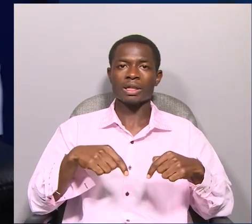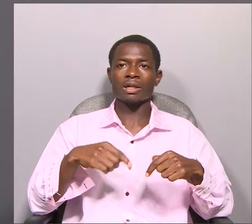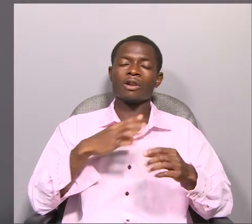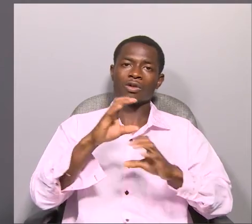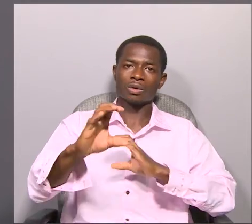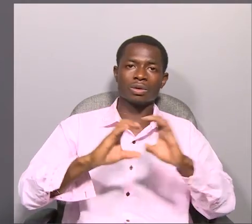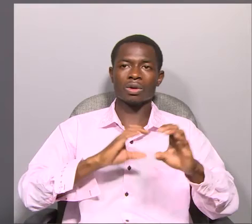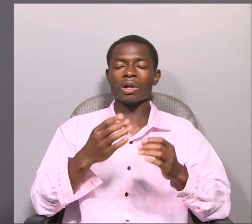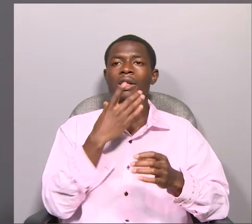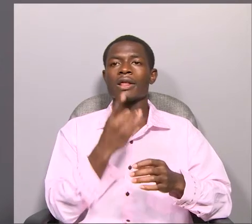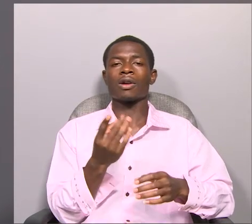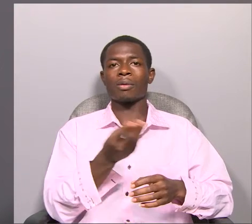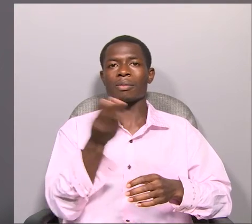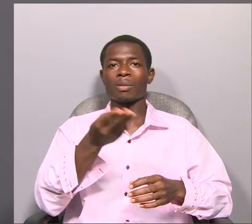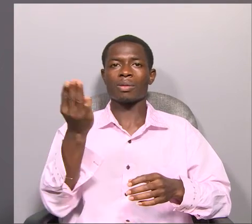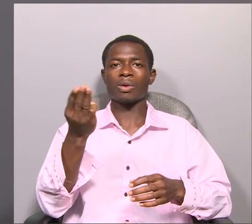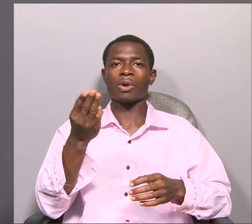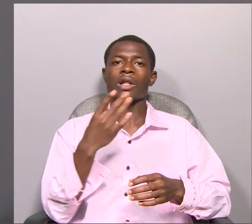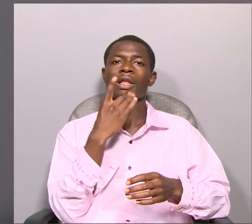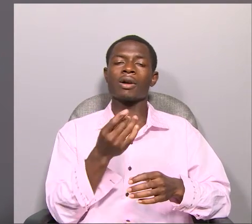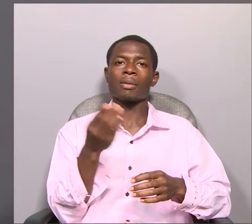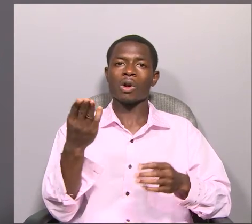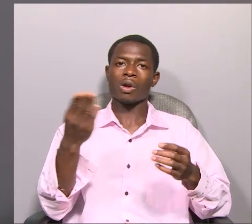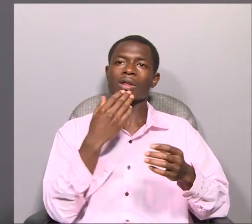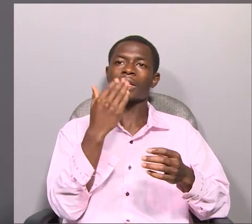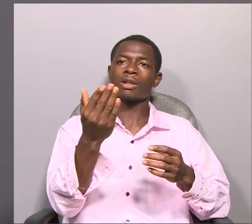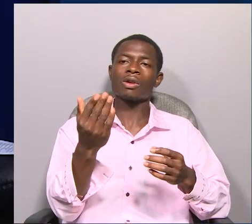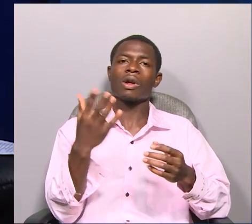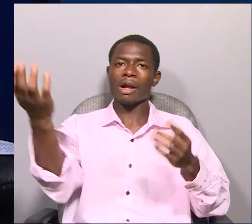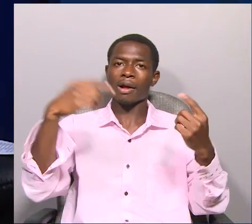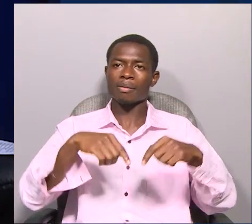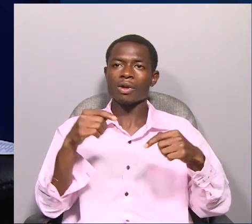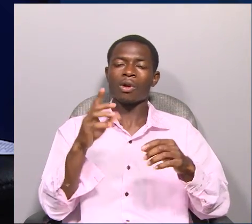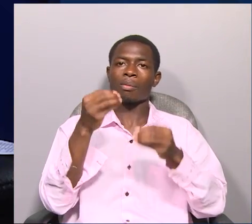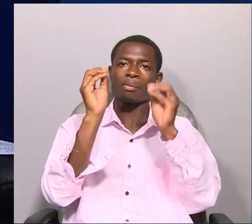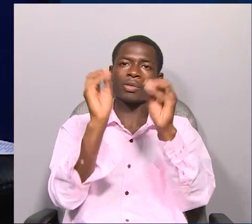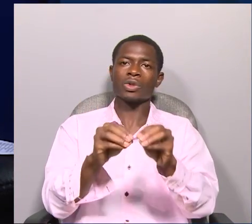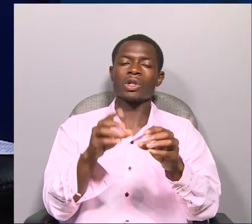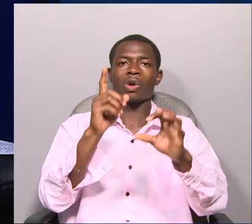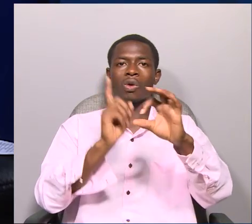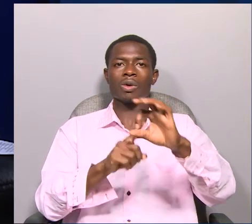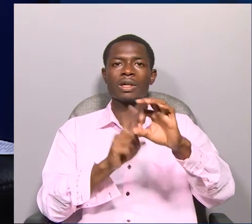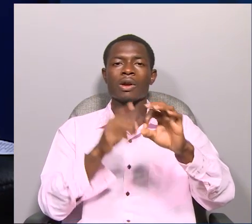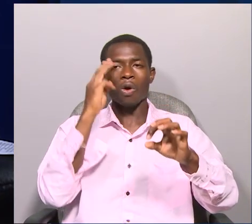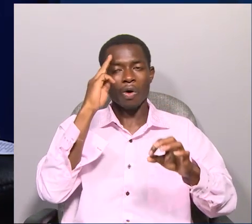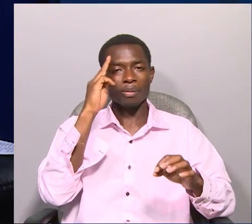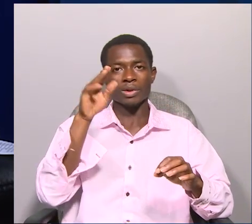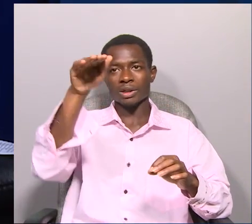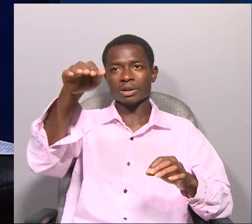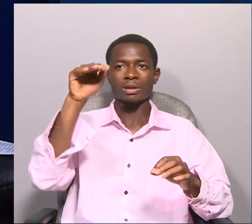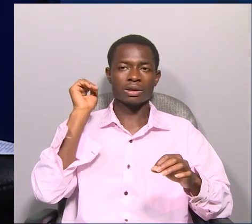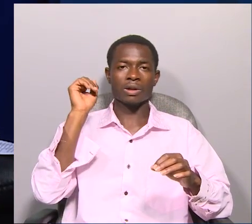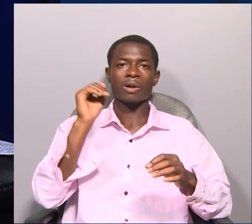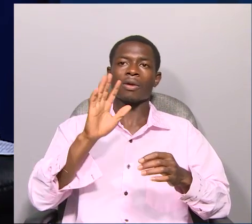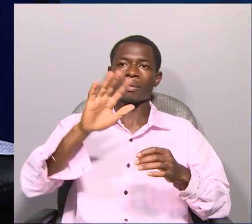and interacting with our young people. I must also thank the young people who came here as well and put their questions to you. We hope that this is not the end of